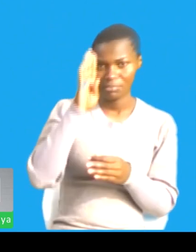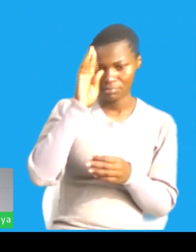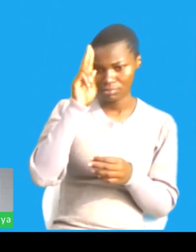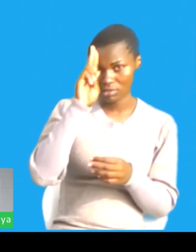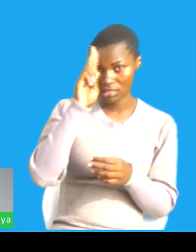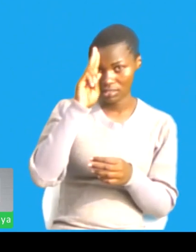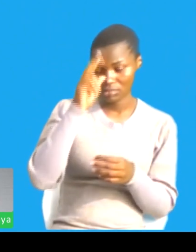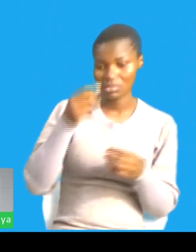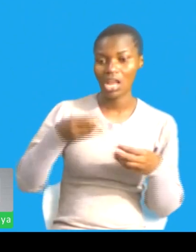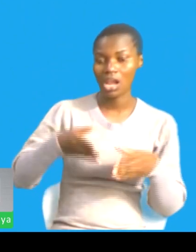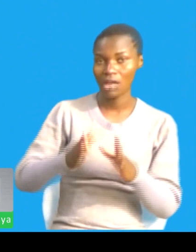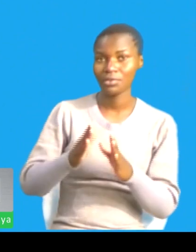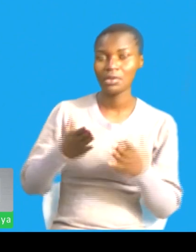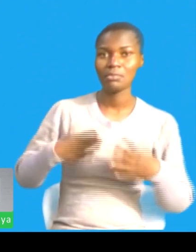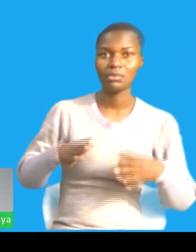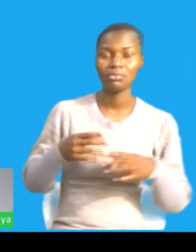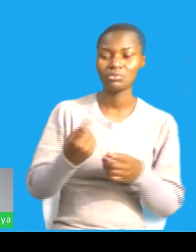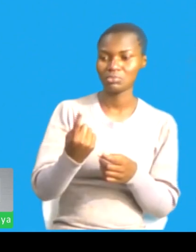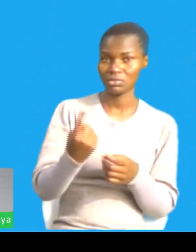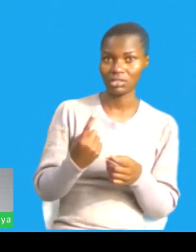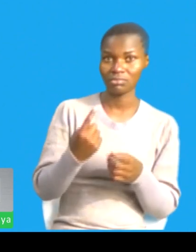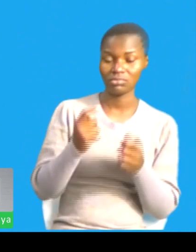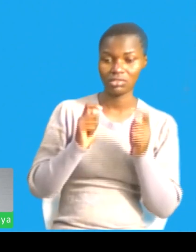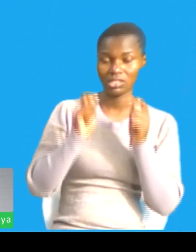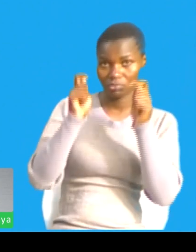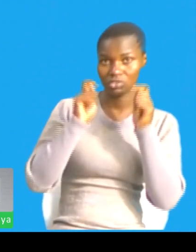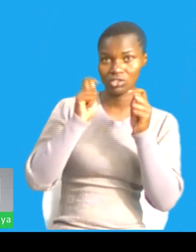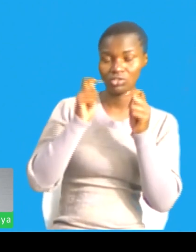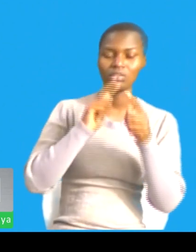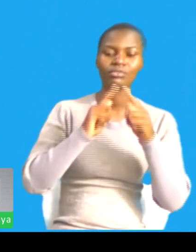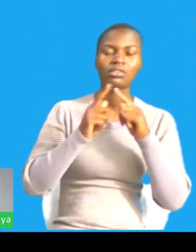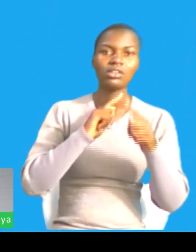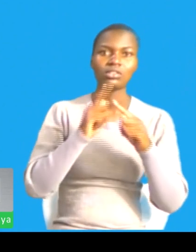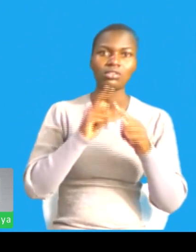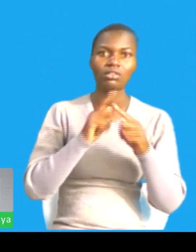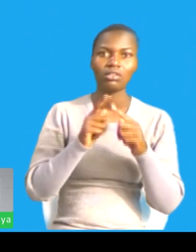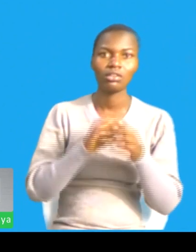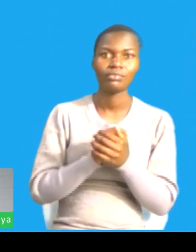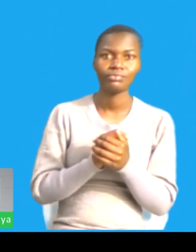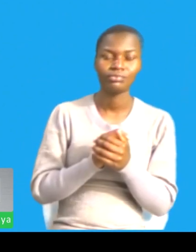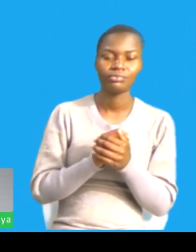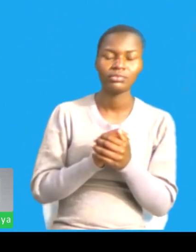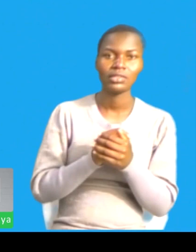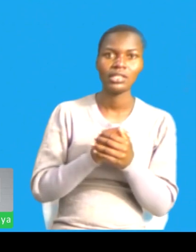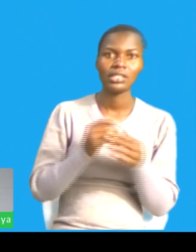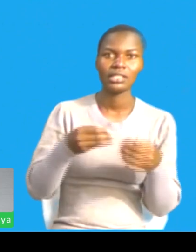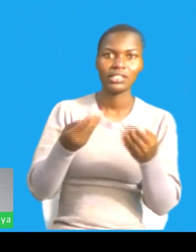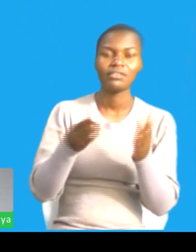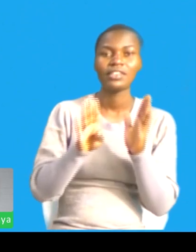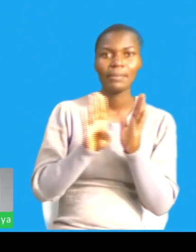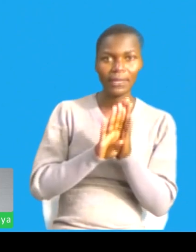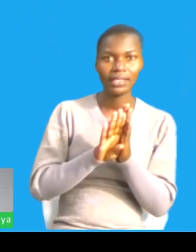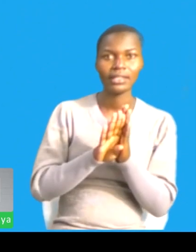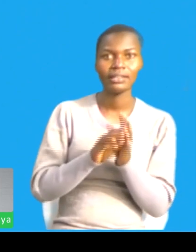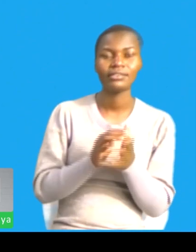hiyo demo yao, wakuje waongeleshane, ama wawache walete petition, wafikishe petition, receive the